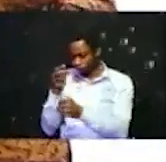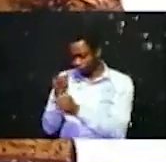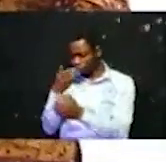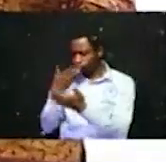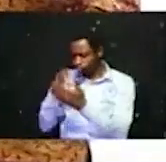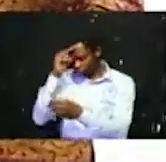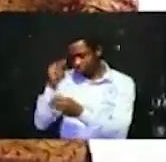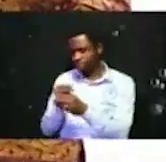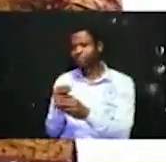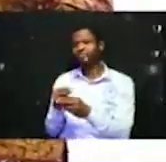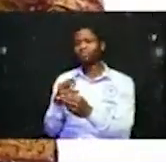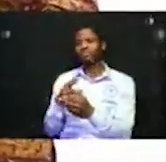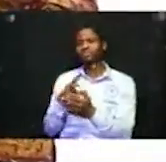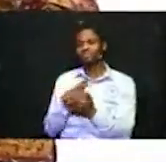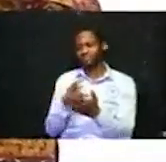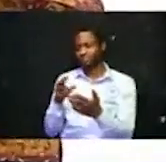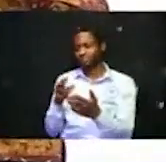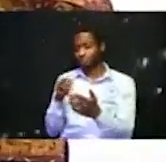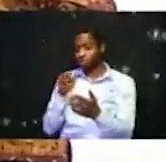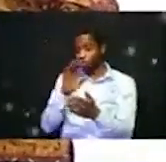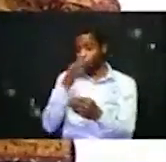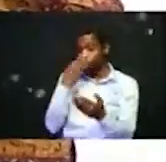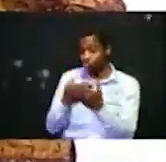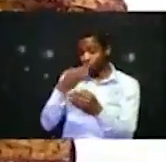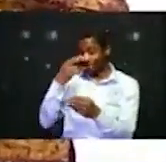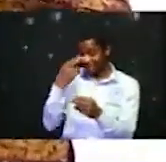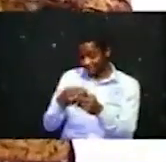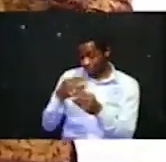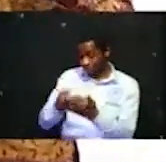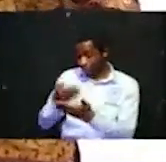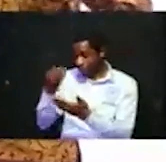name. And it will buy you some